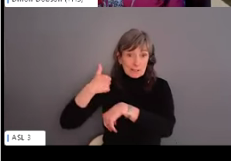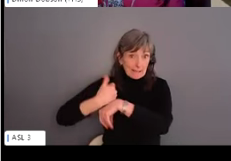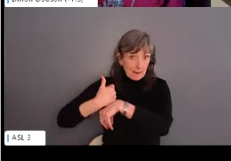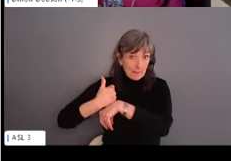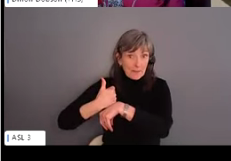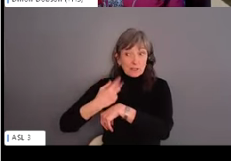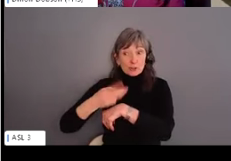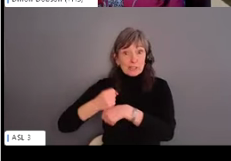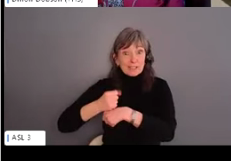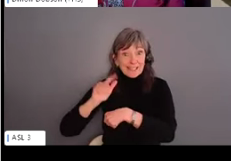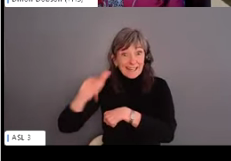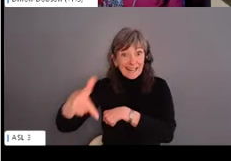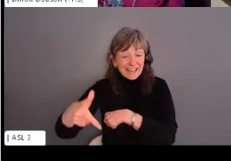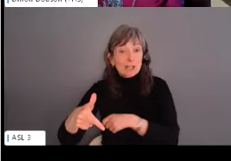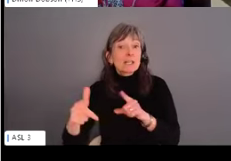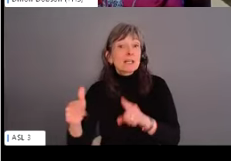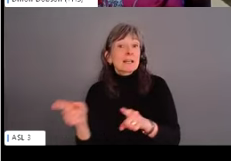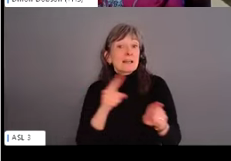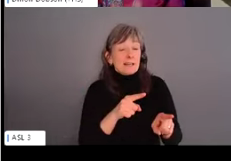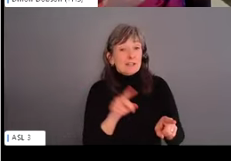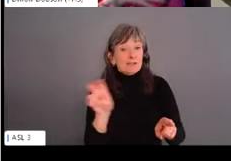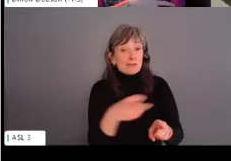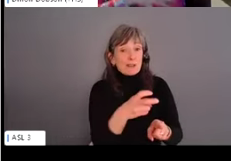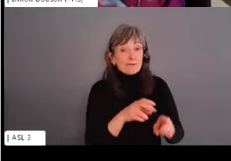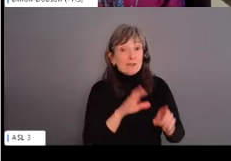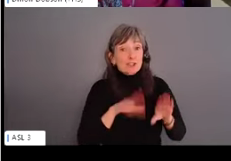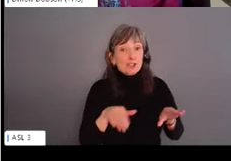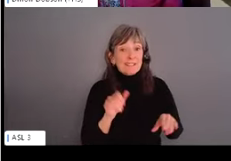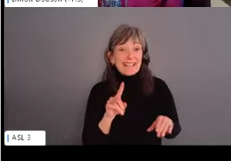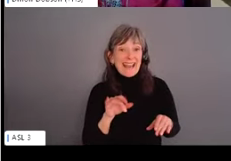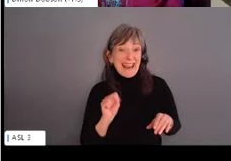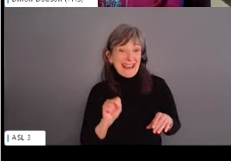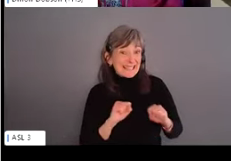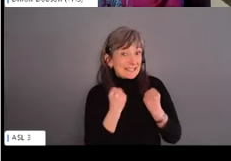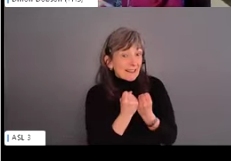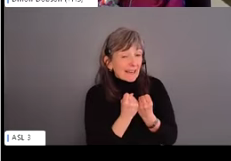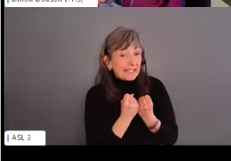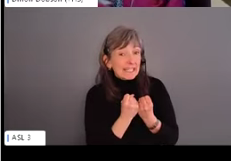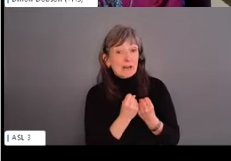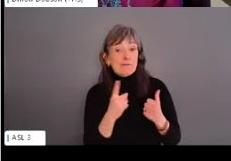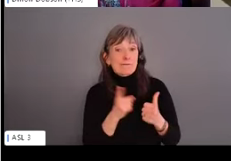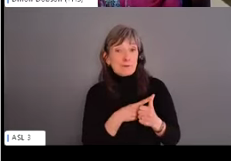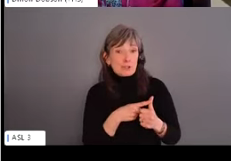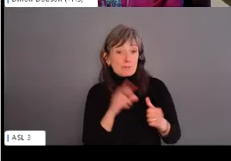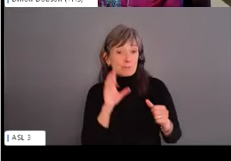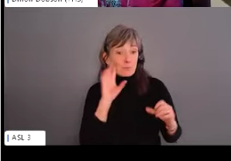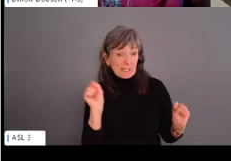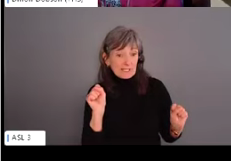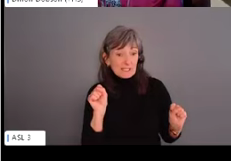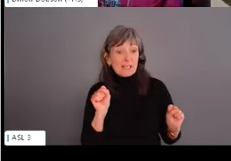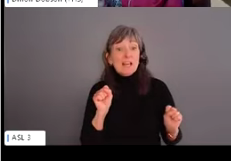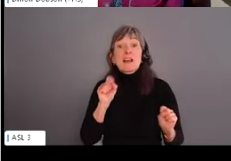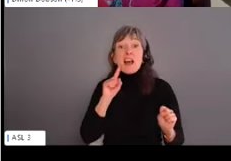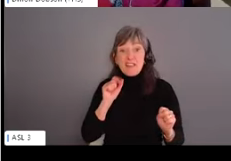president of the Children's Aid Society of Toronto. This then started the child welfare movement in our province and subsequently in the